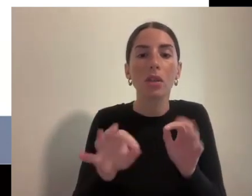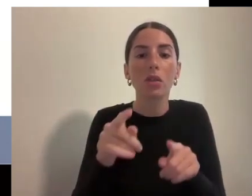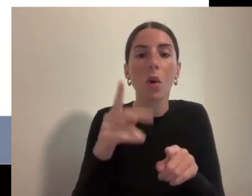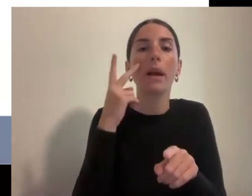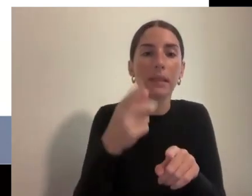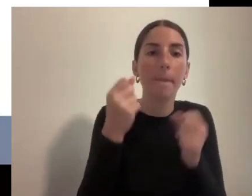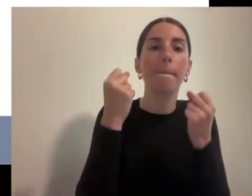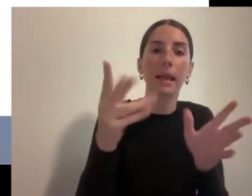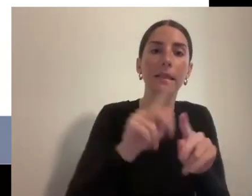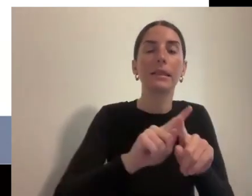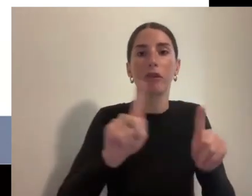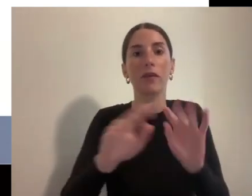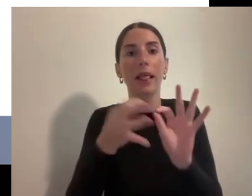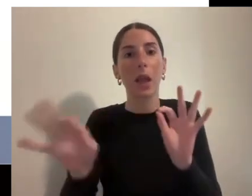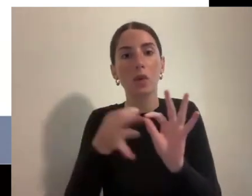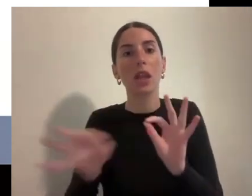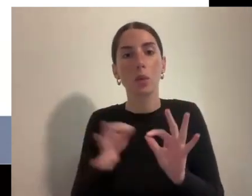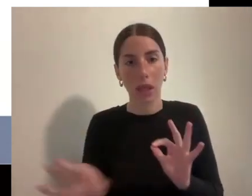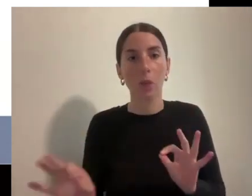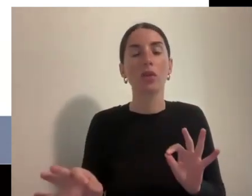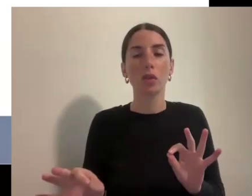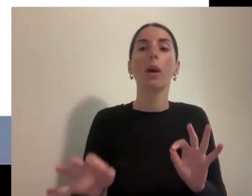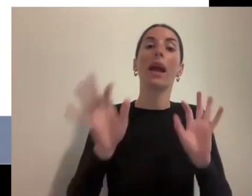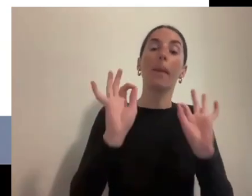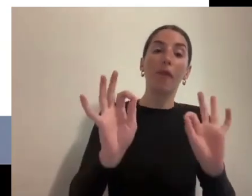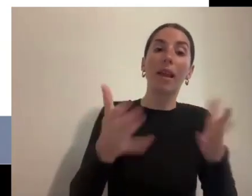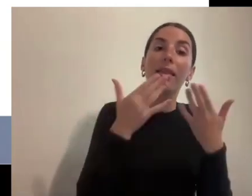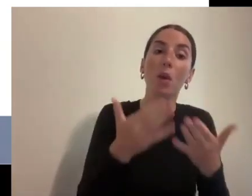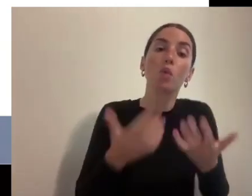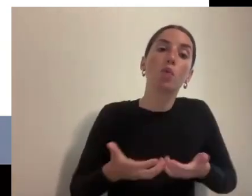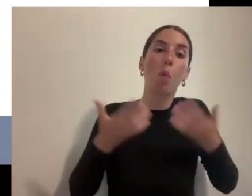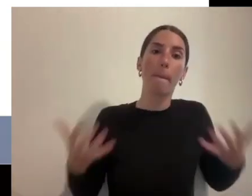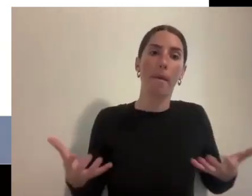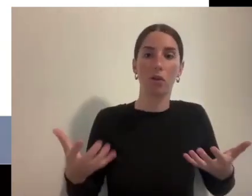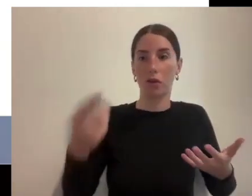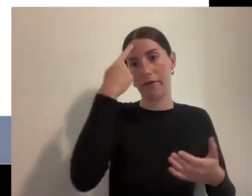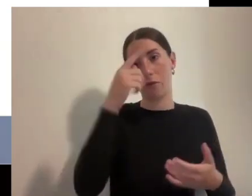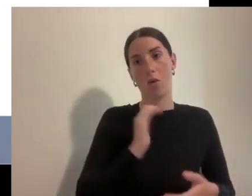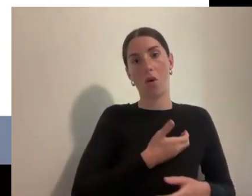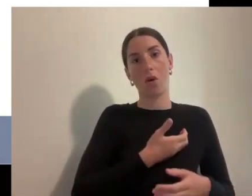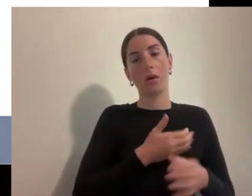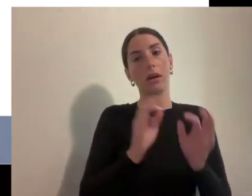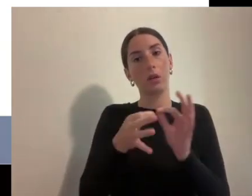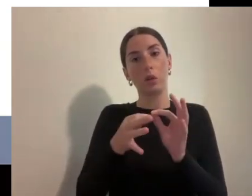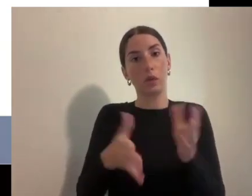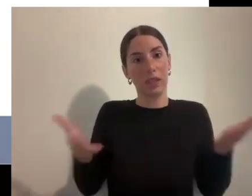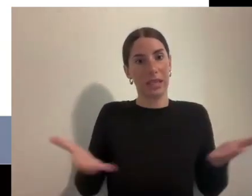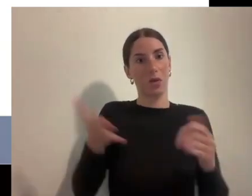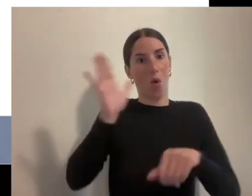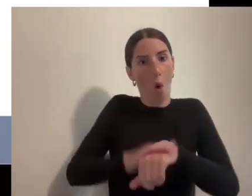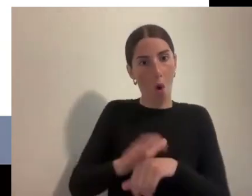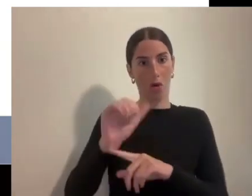that, I would love to say also thank you very much to our interpreters on the call